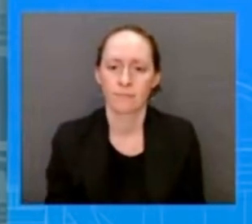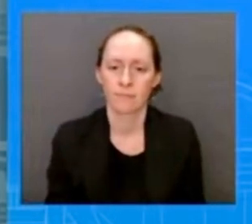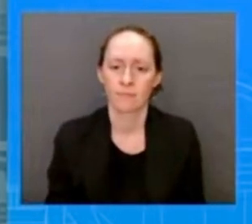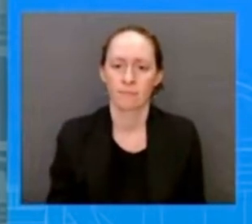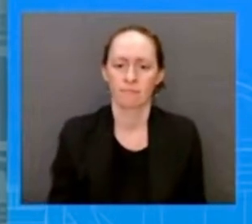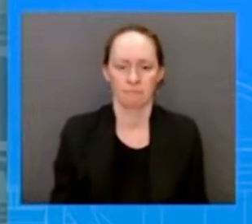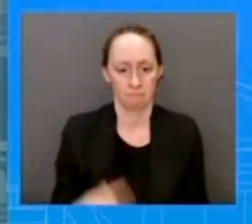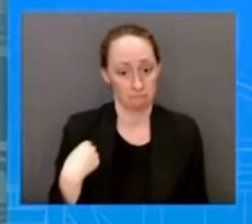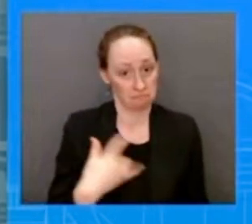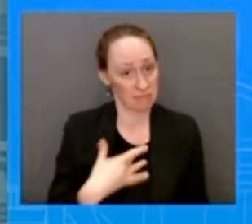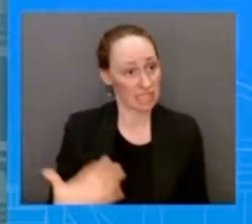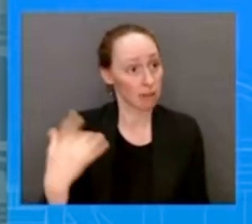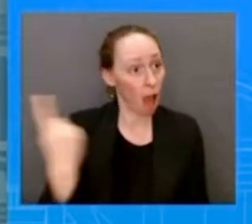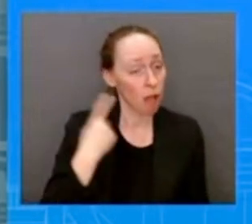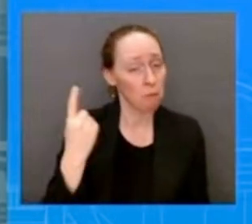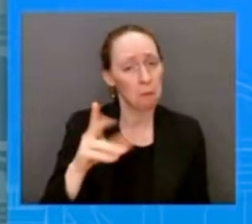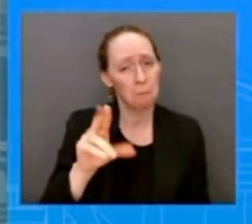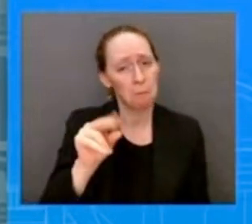lot on the agenda